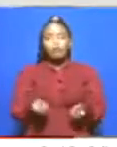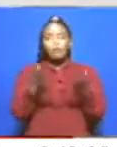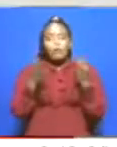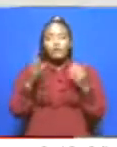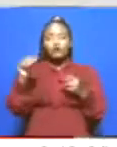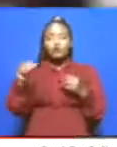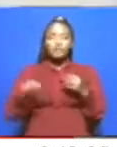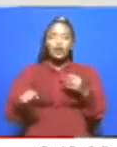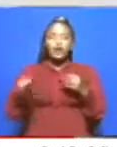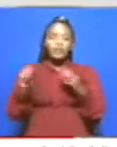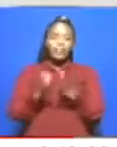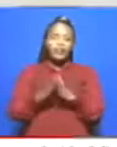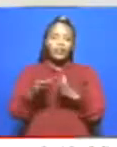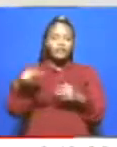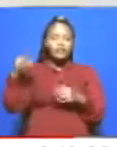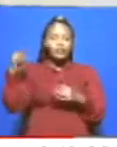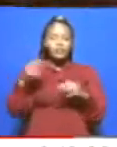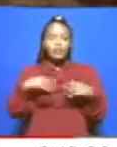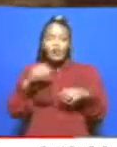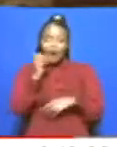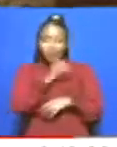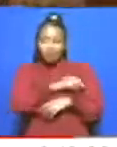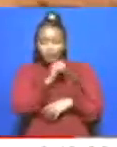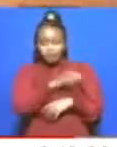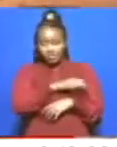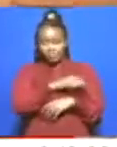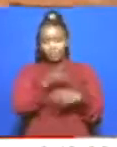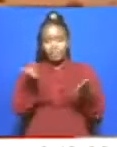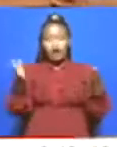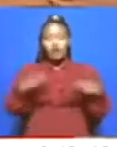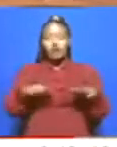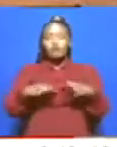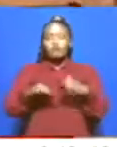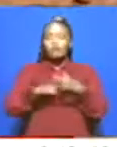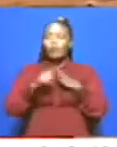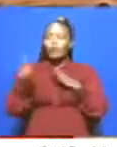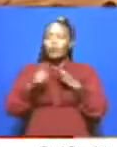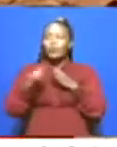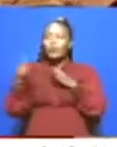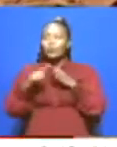tension which has seen scores moving to safer areas. Ben Chumba, Prime Edition.